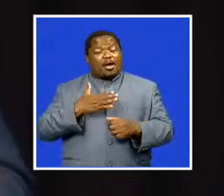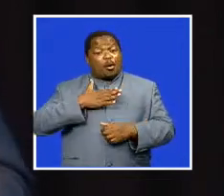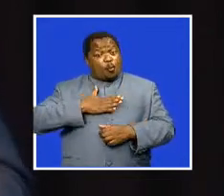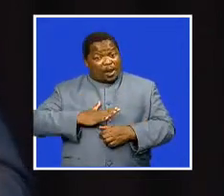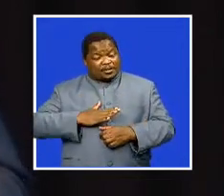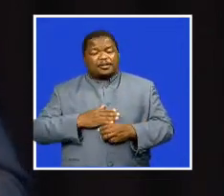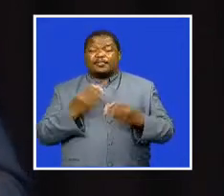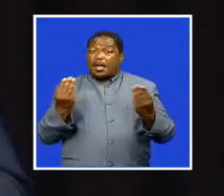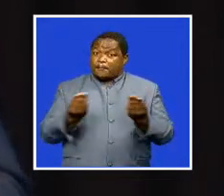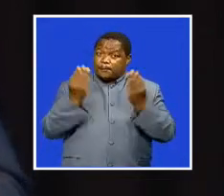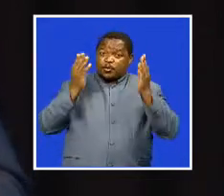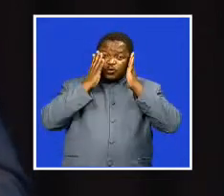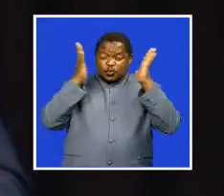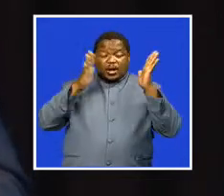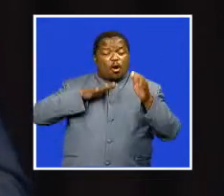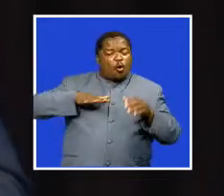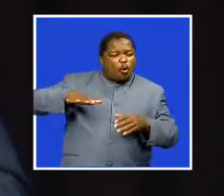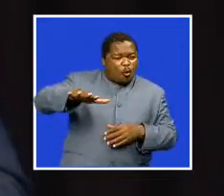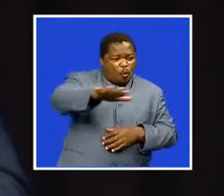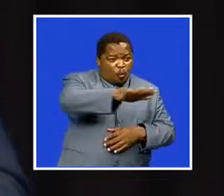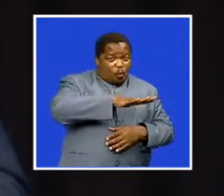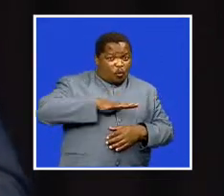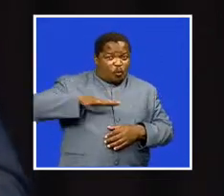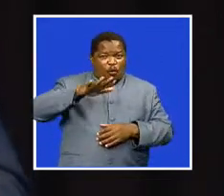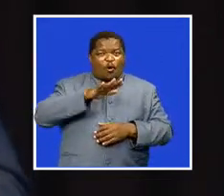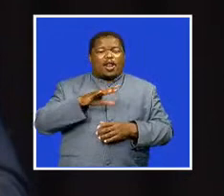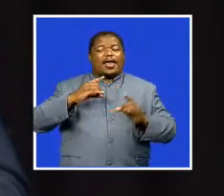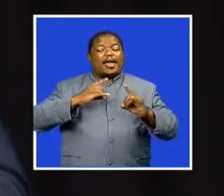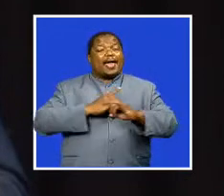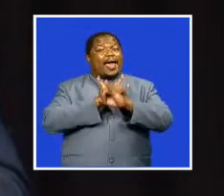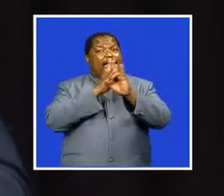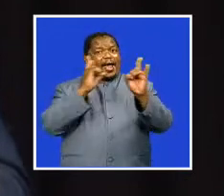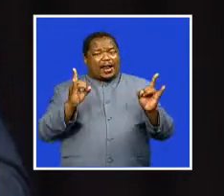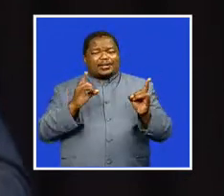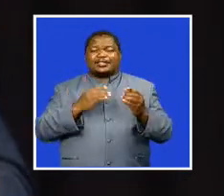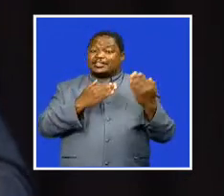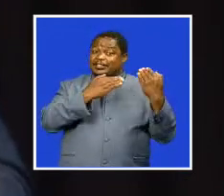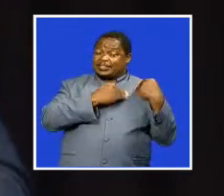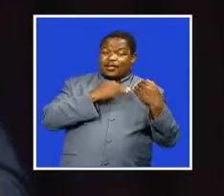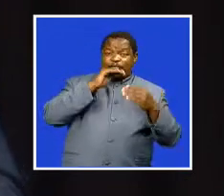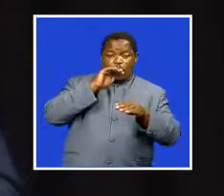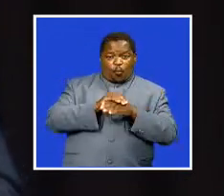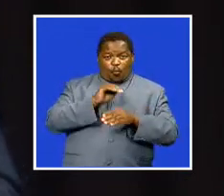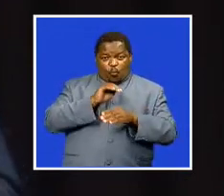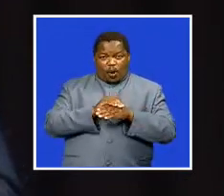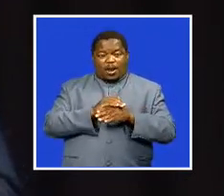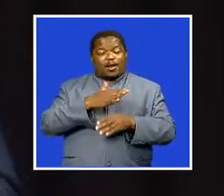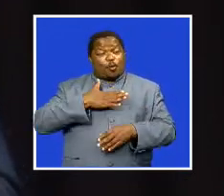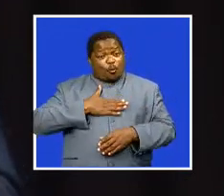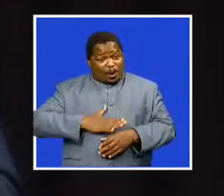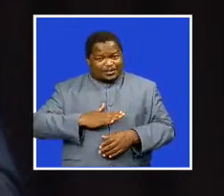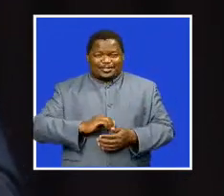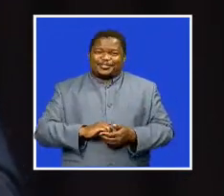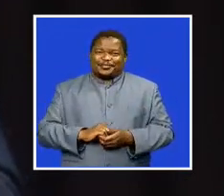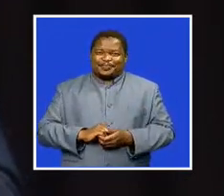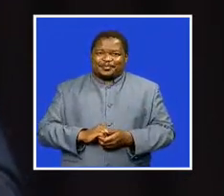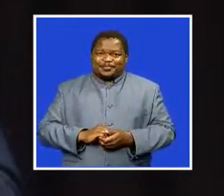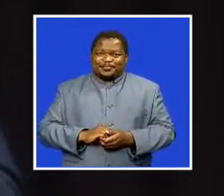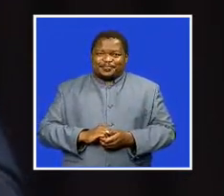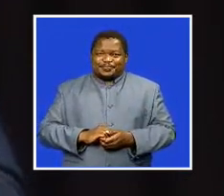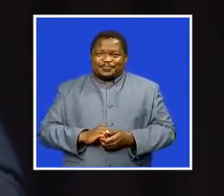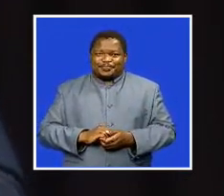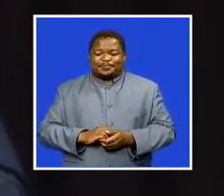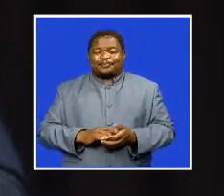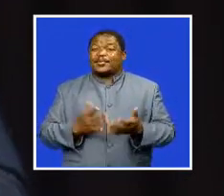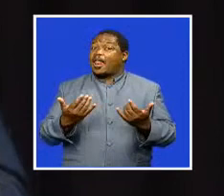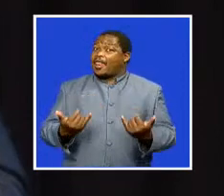of every Liswati and everyone living in the beautiful kingdom of Eswatini. It now